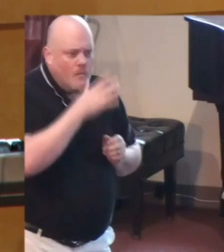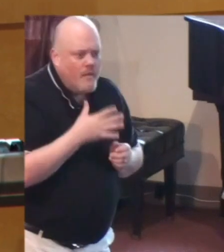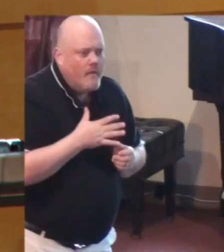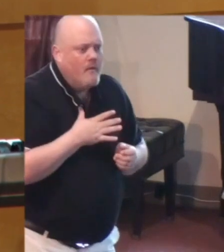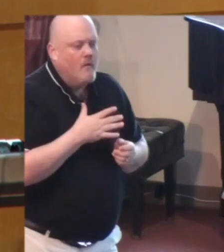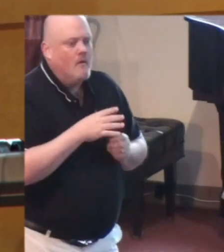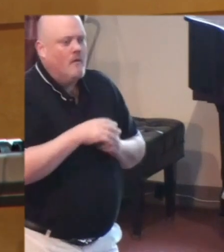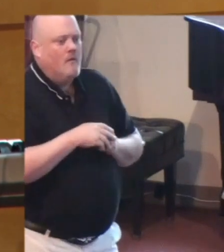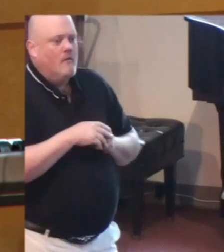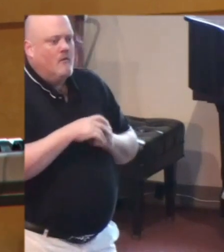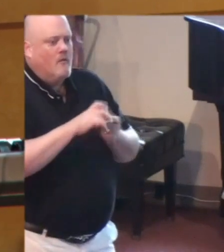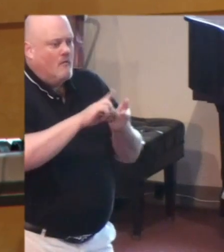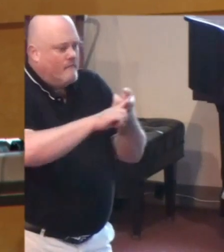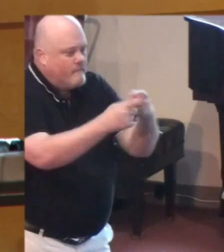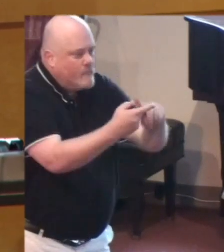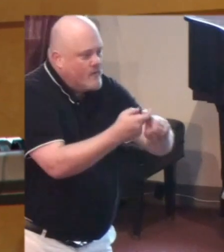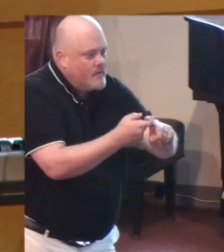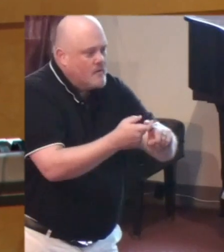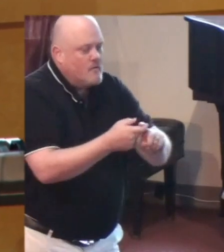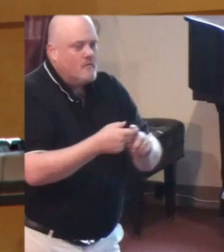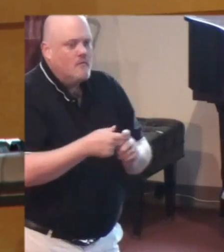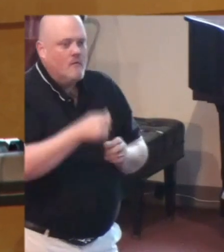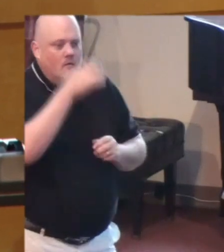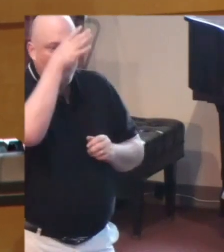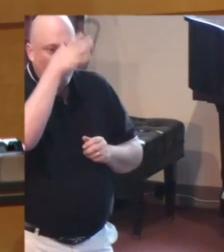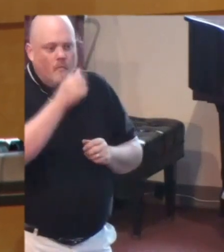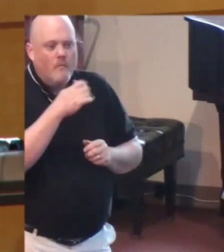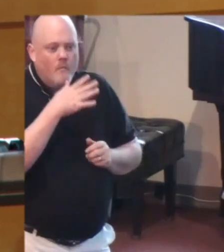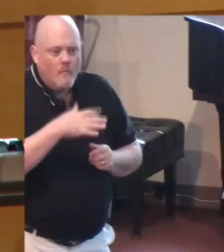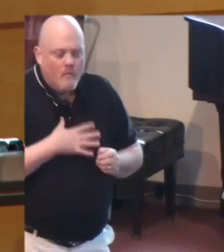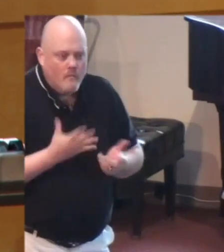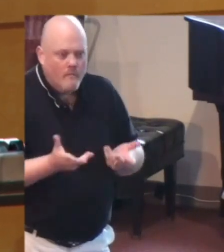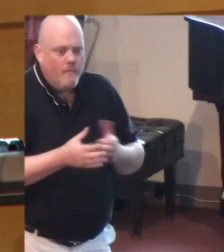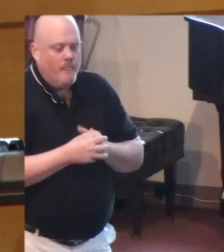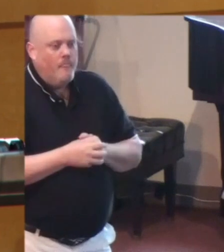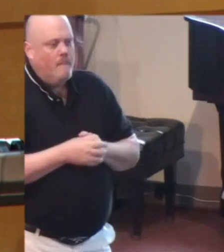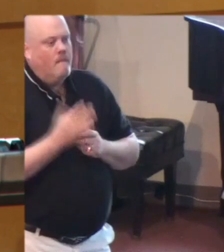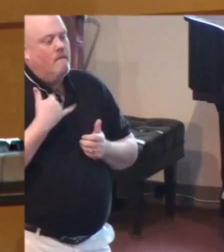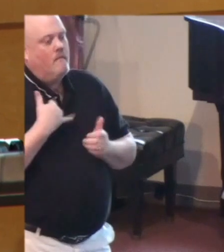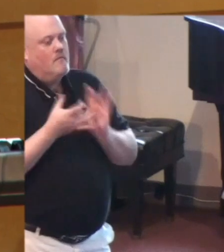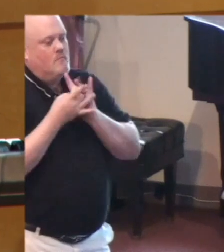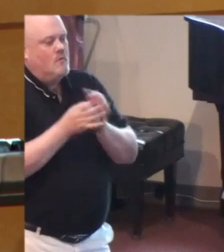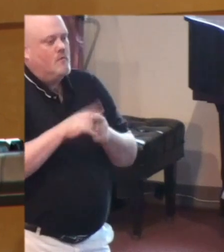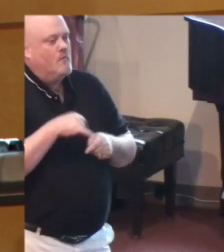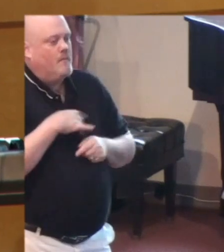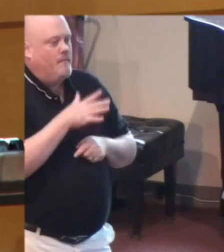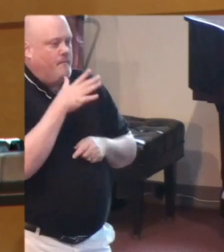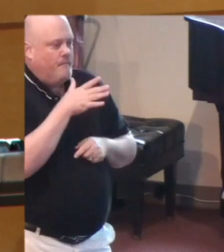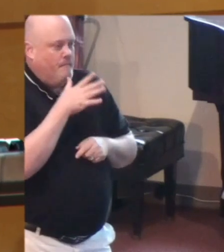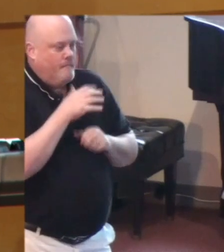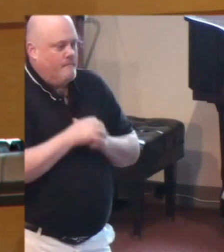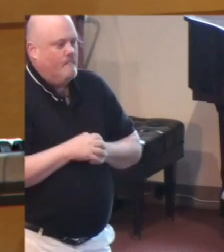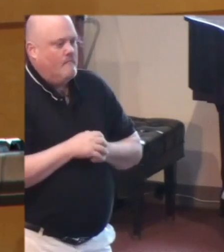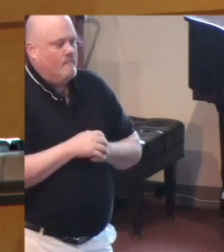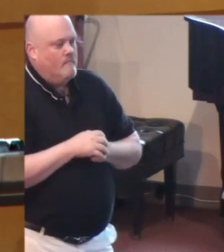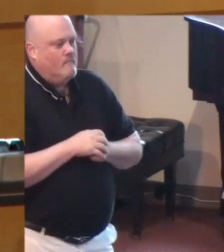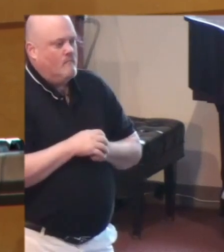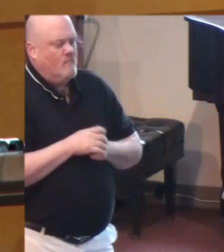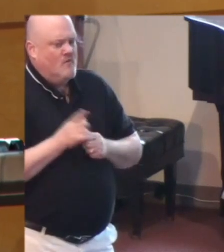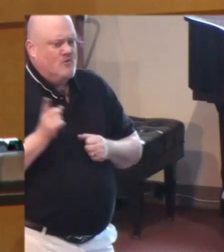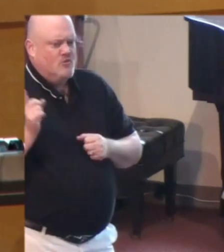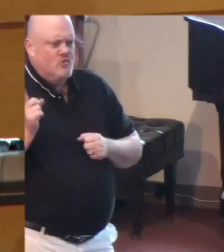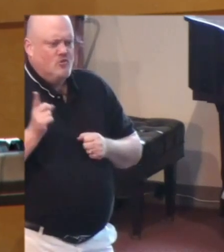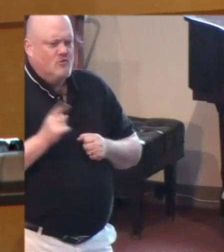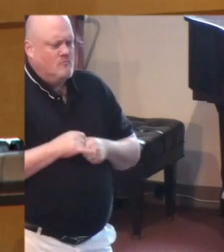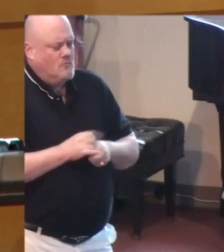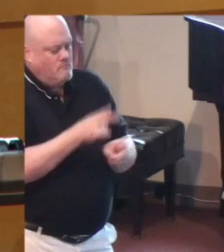friend, this is a very important song to share. So it's a song about my mother. My mother was the quintessential